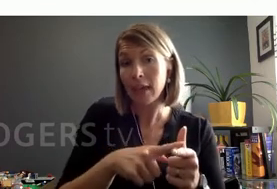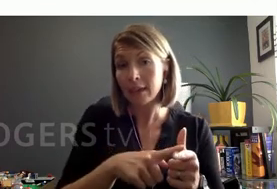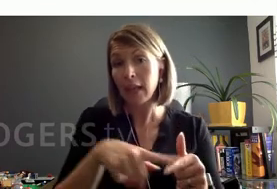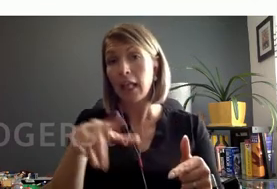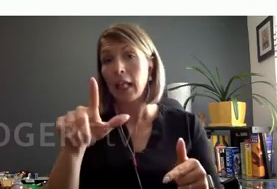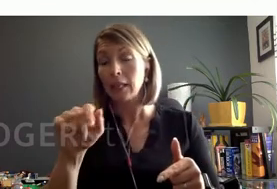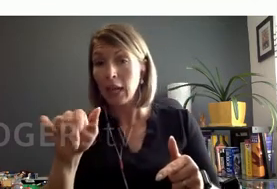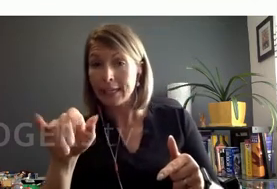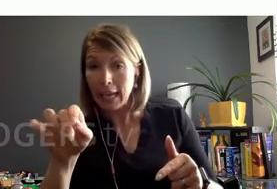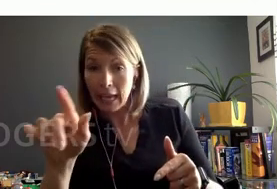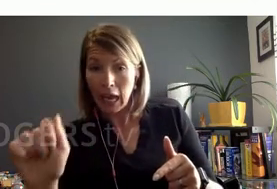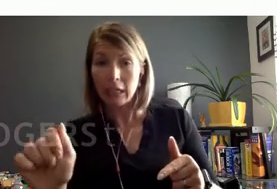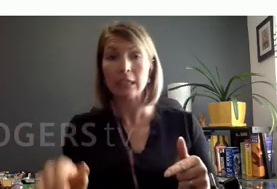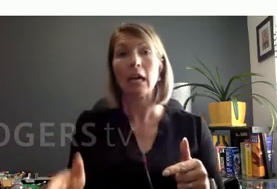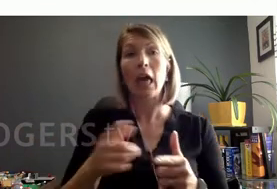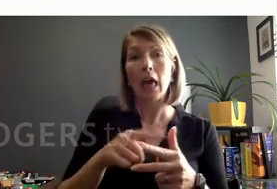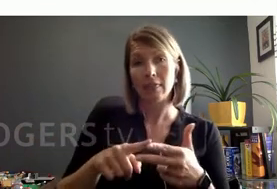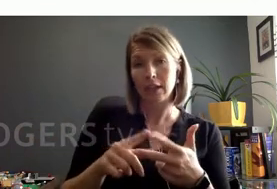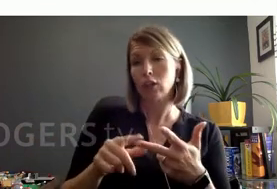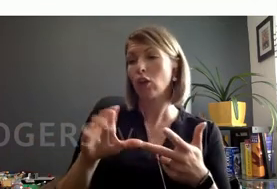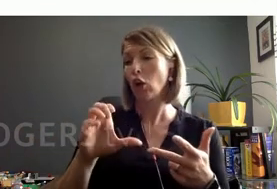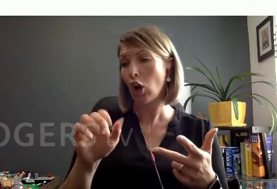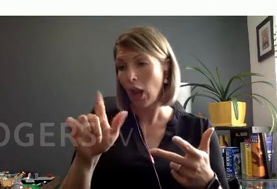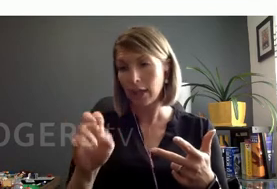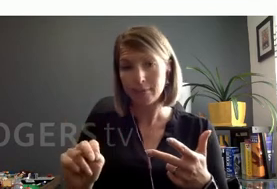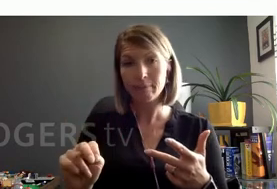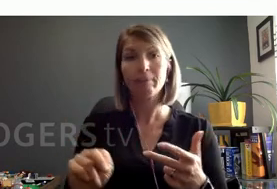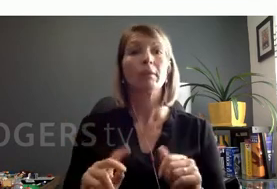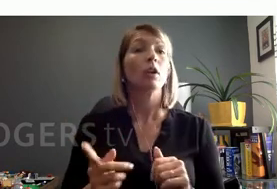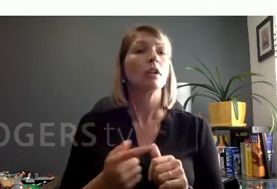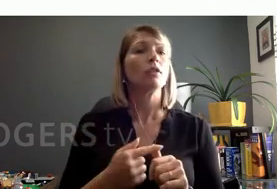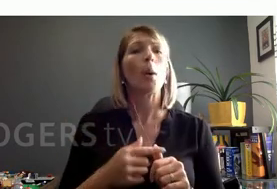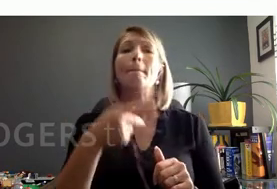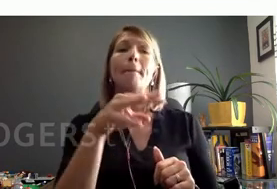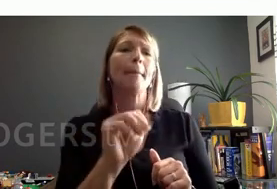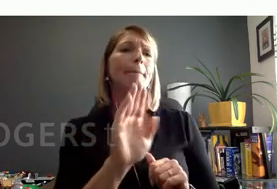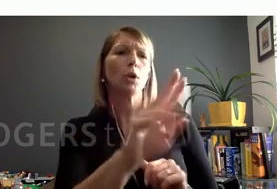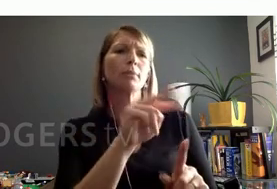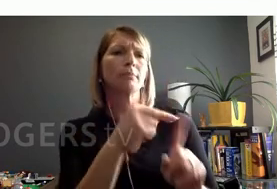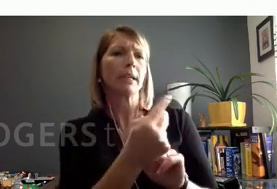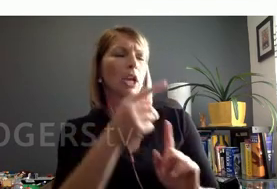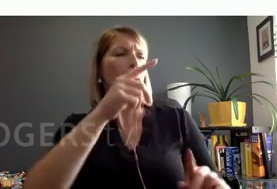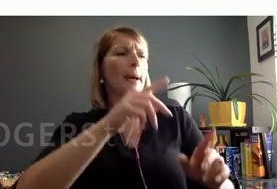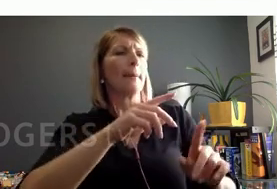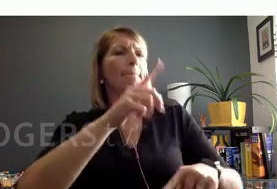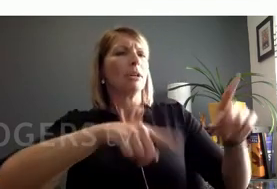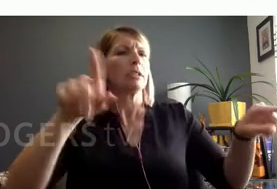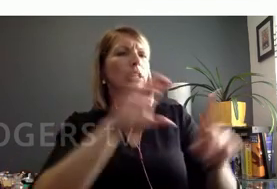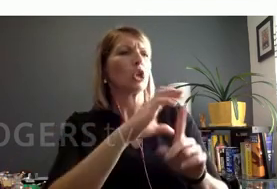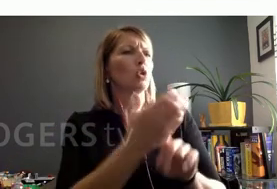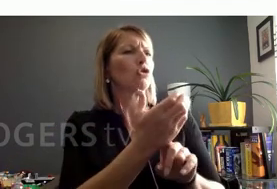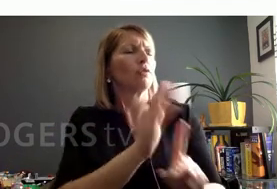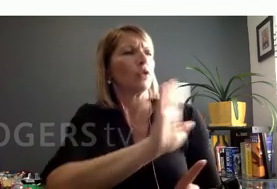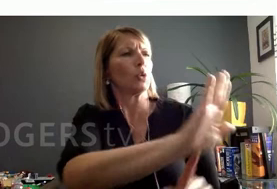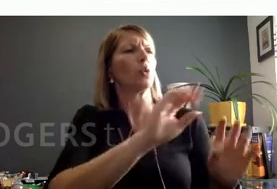and multiculturalism mean to you and your organization, Pam? Well, for us, diversity